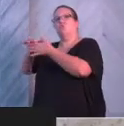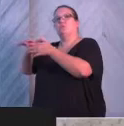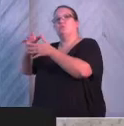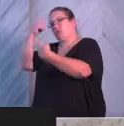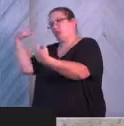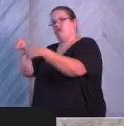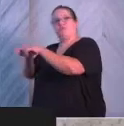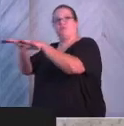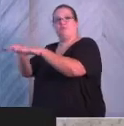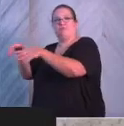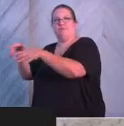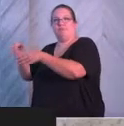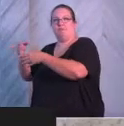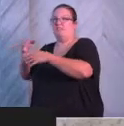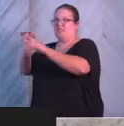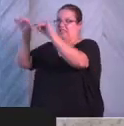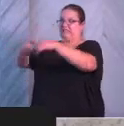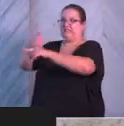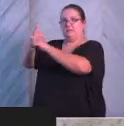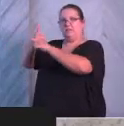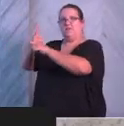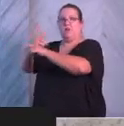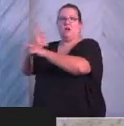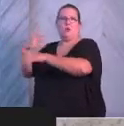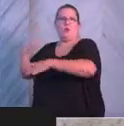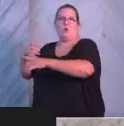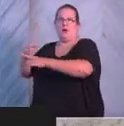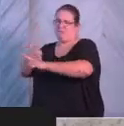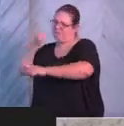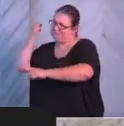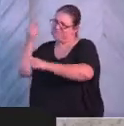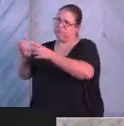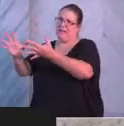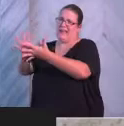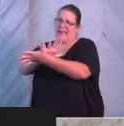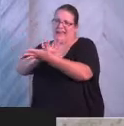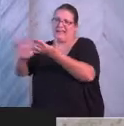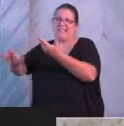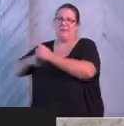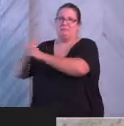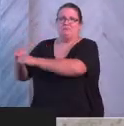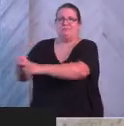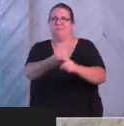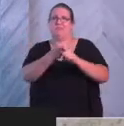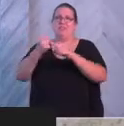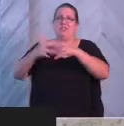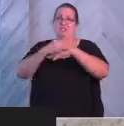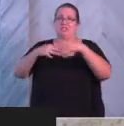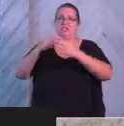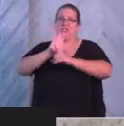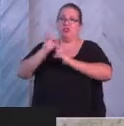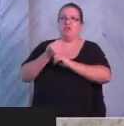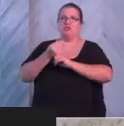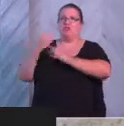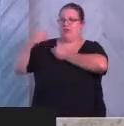Indian residential school system had a profoundly lasting and damaging impact on the Indigenous culture, heritage, and language. The Liberals